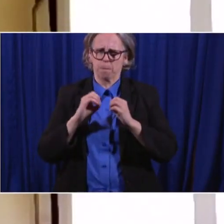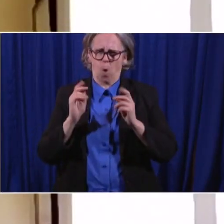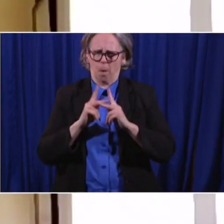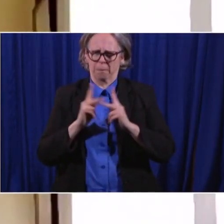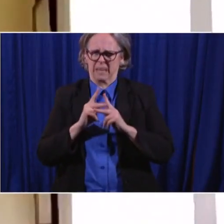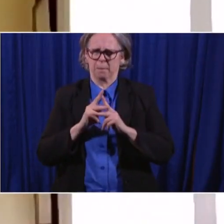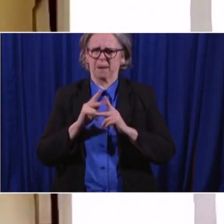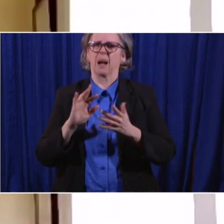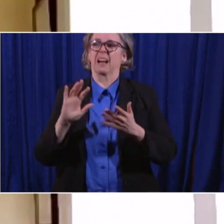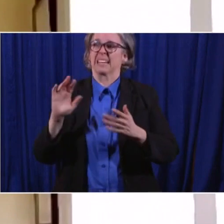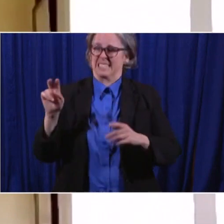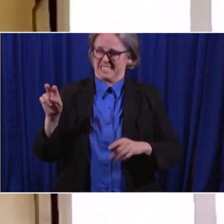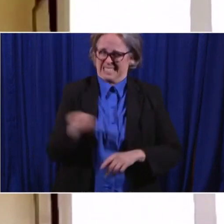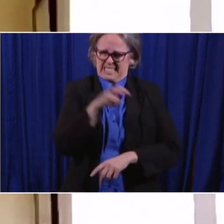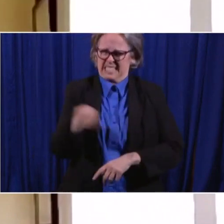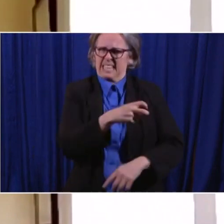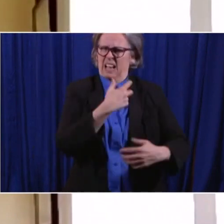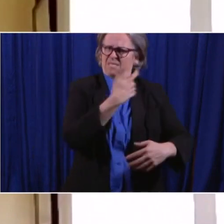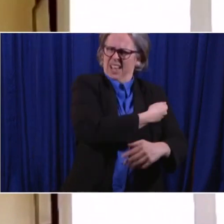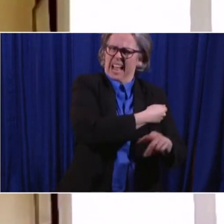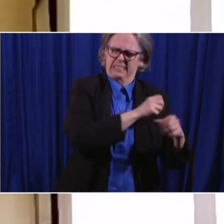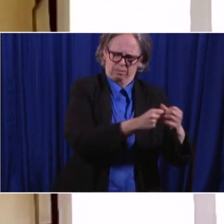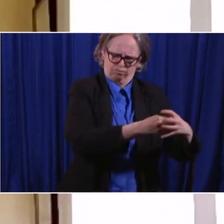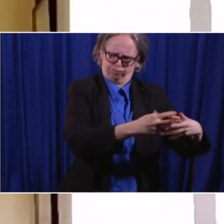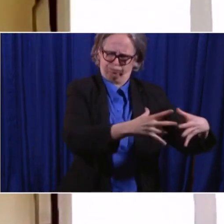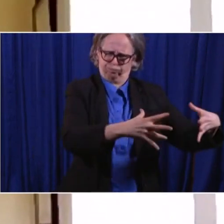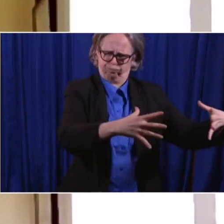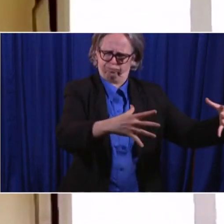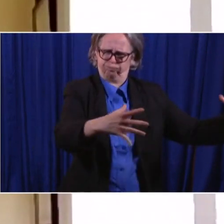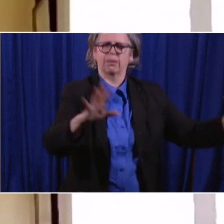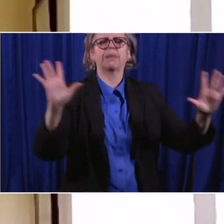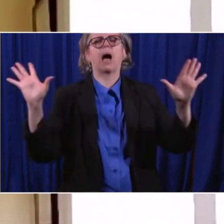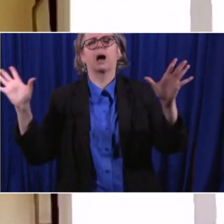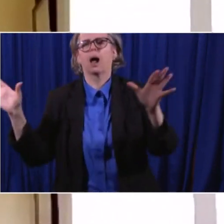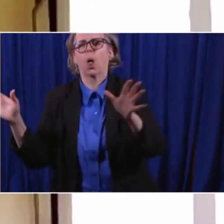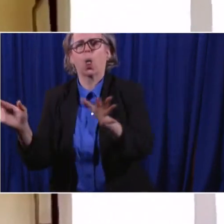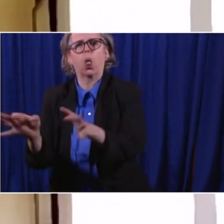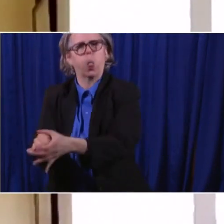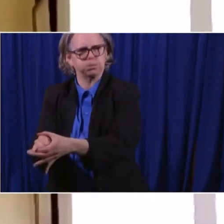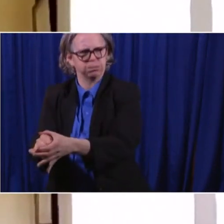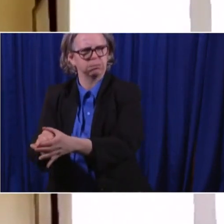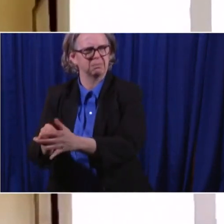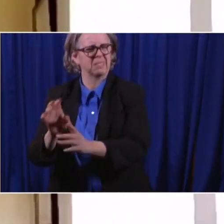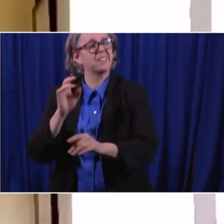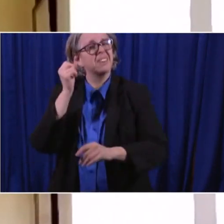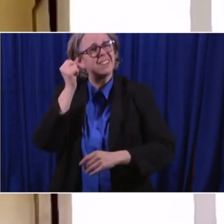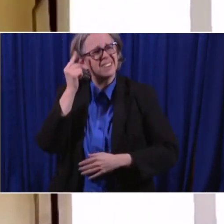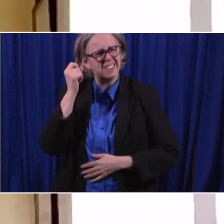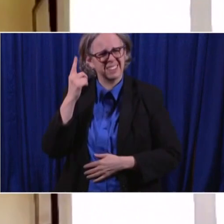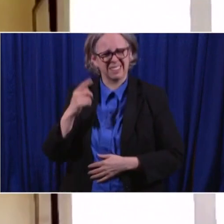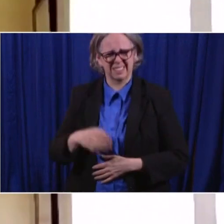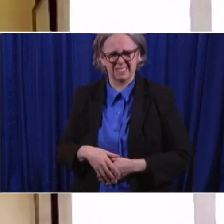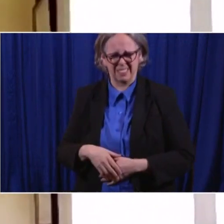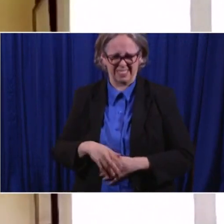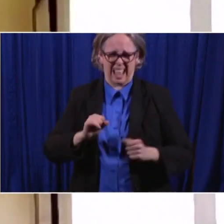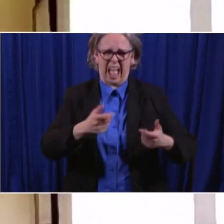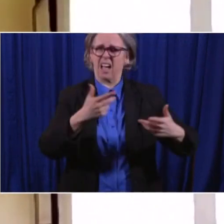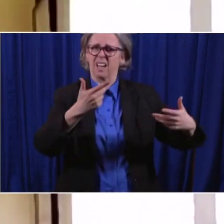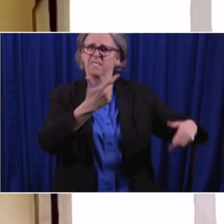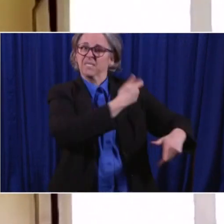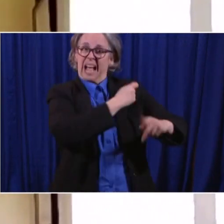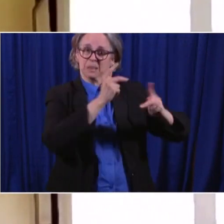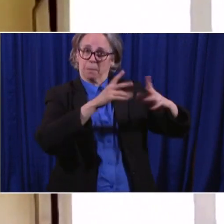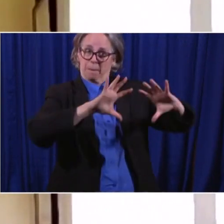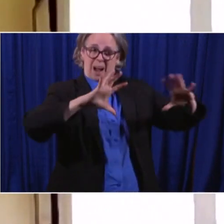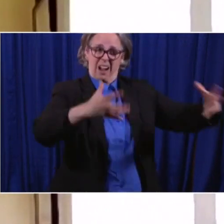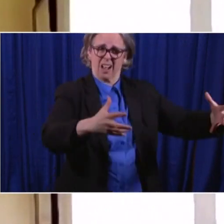more vaccines in people's arms, the unvaccinated are quite simply playing a COVID